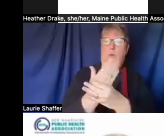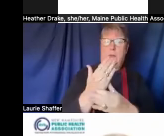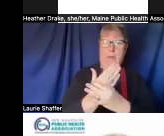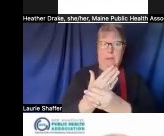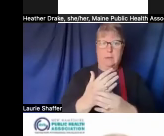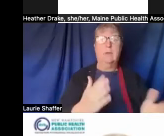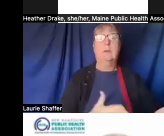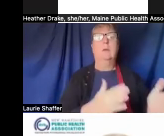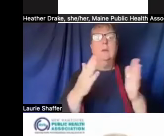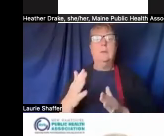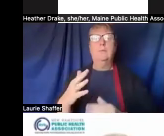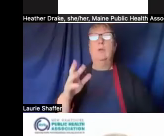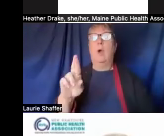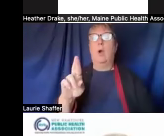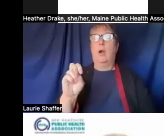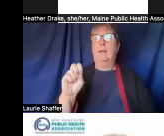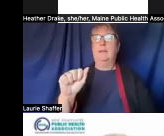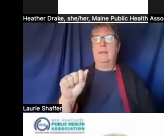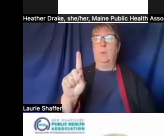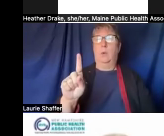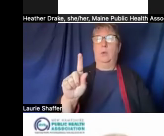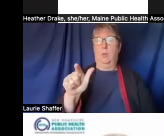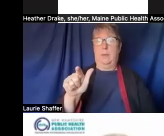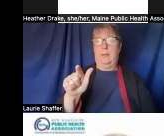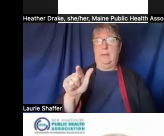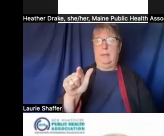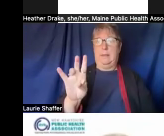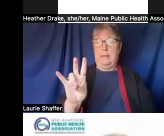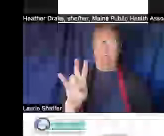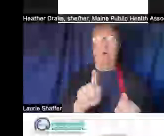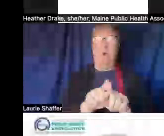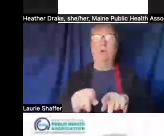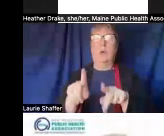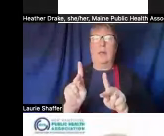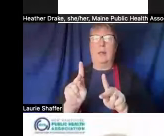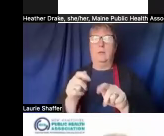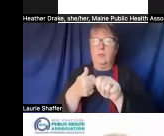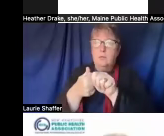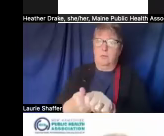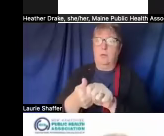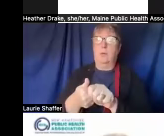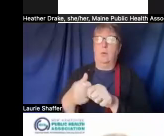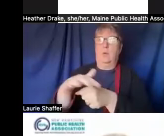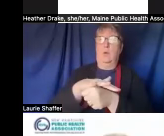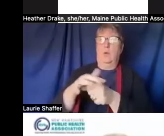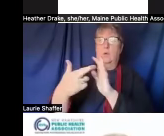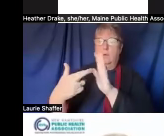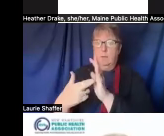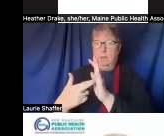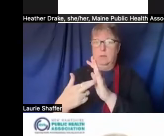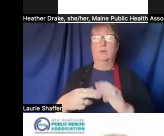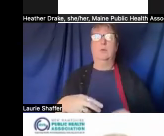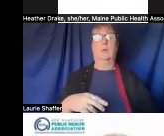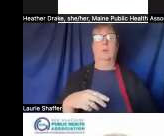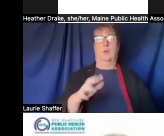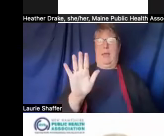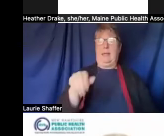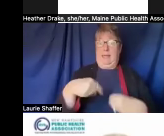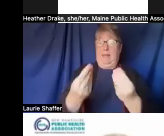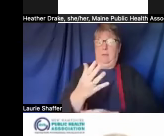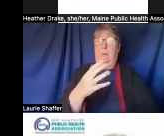the ability for them to make local regulations. So based on this kind of division of power, they have broad authority